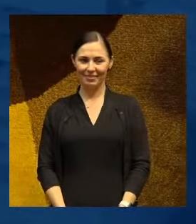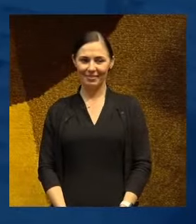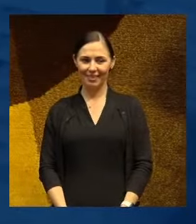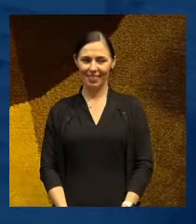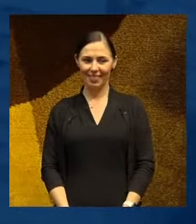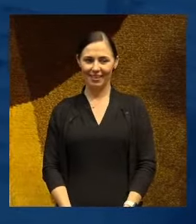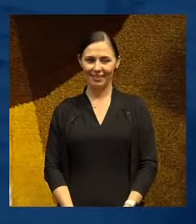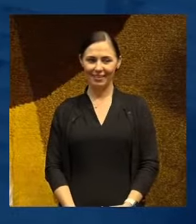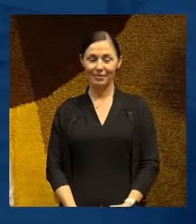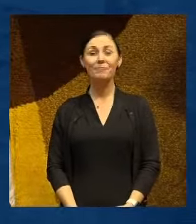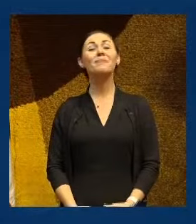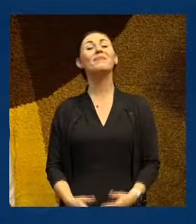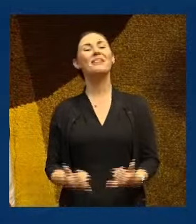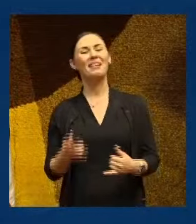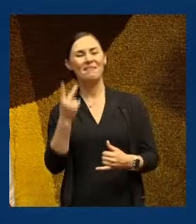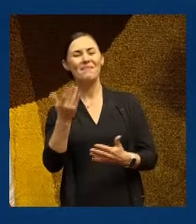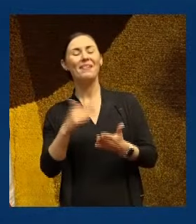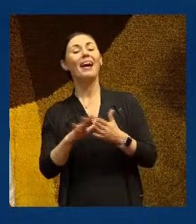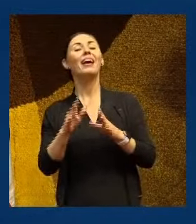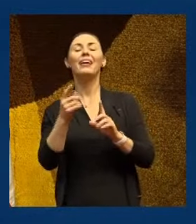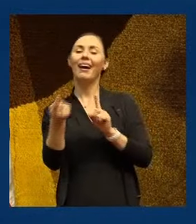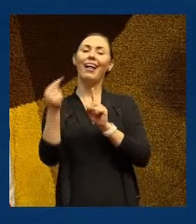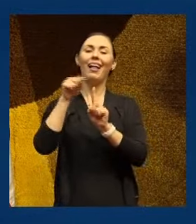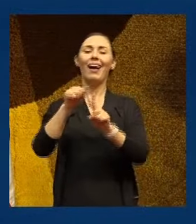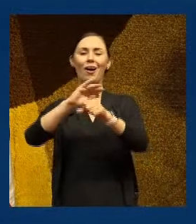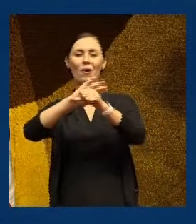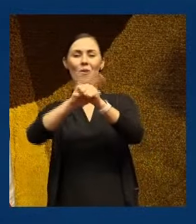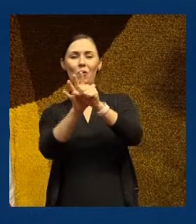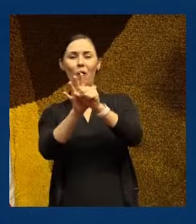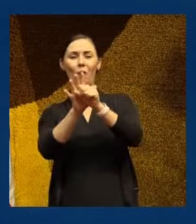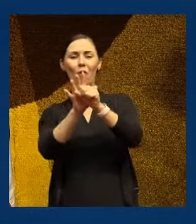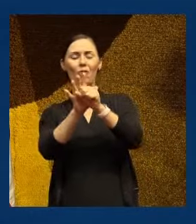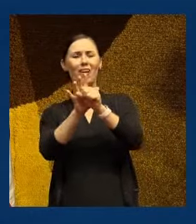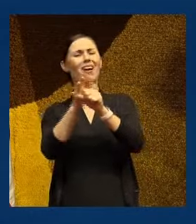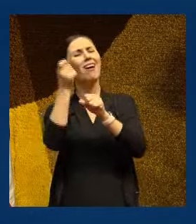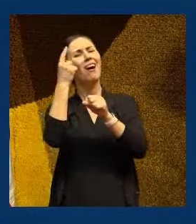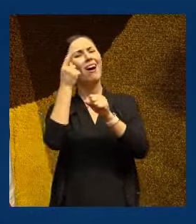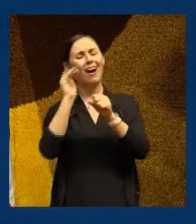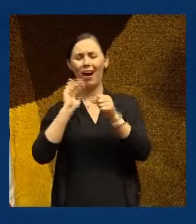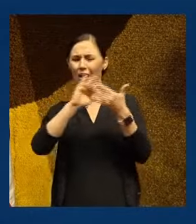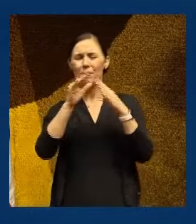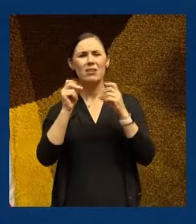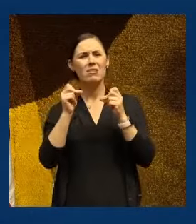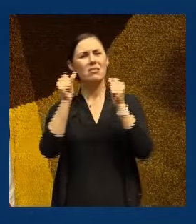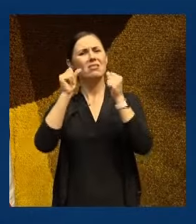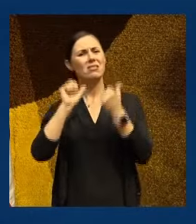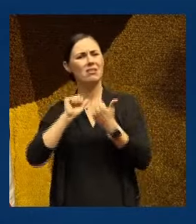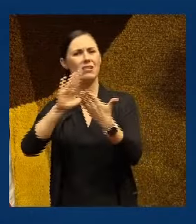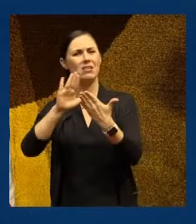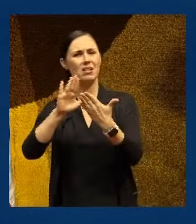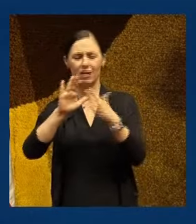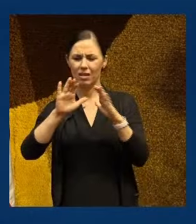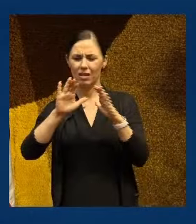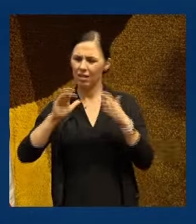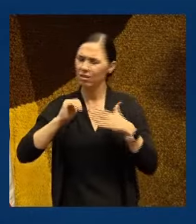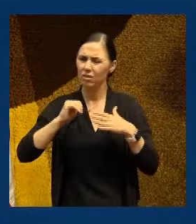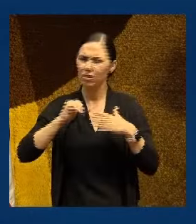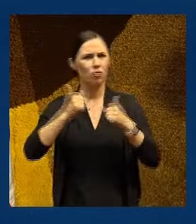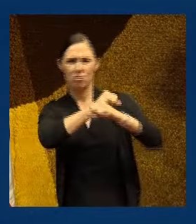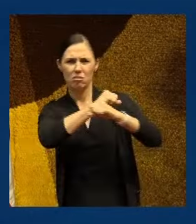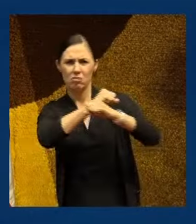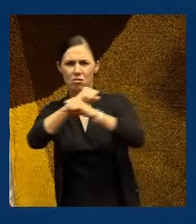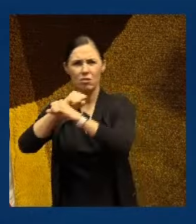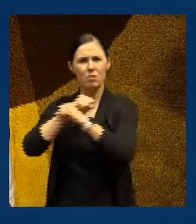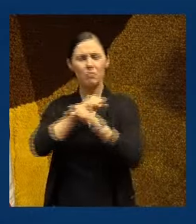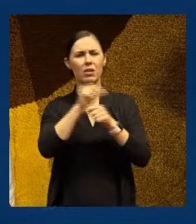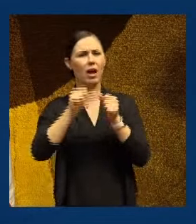In response to the pandemic, we moved quickly to take immediate action to protect our health,